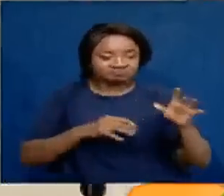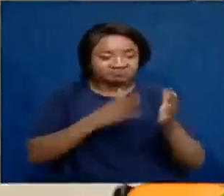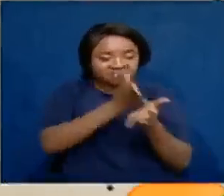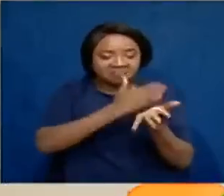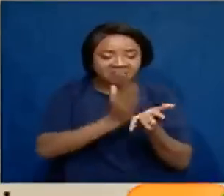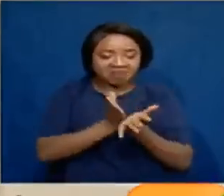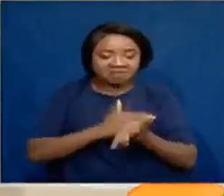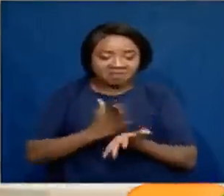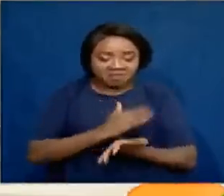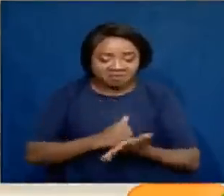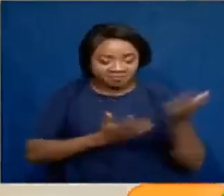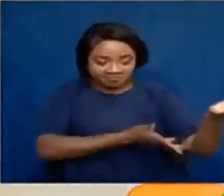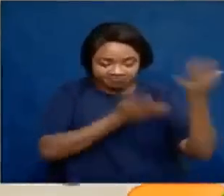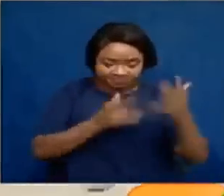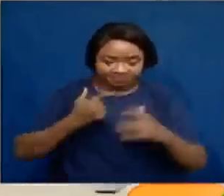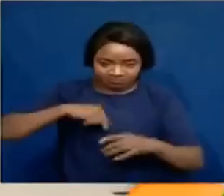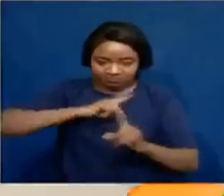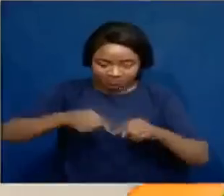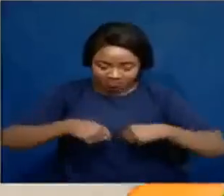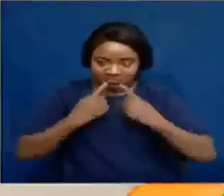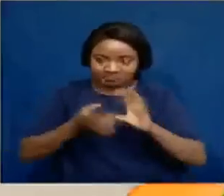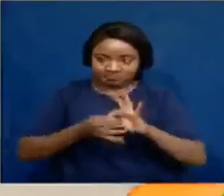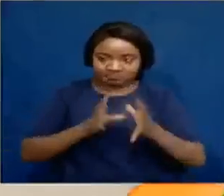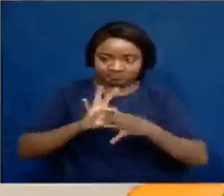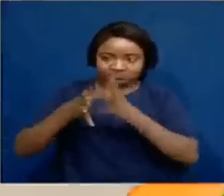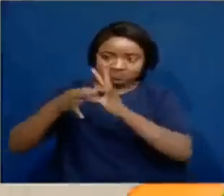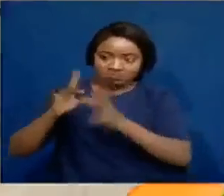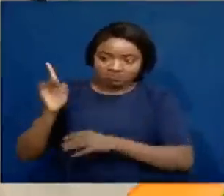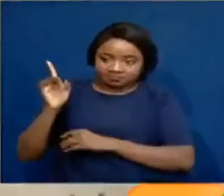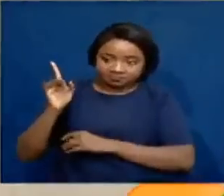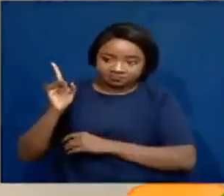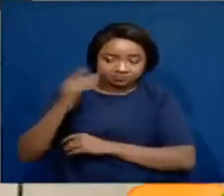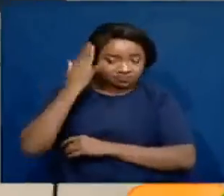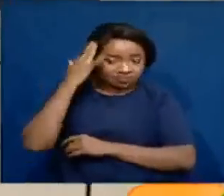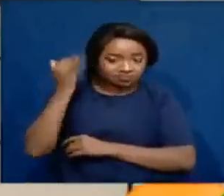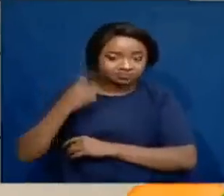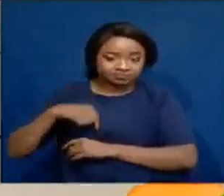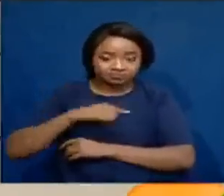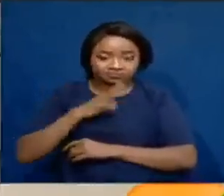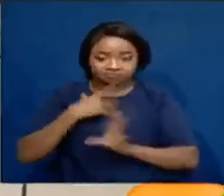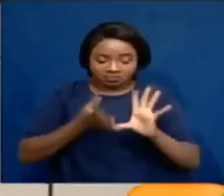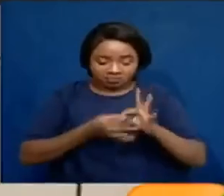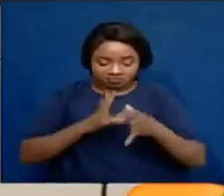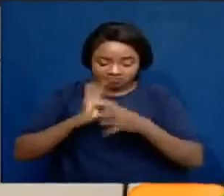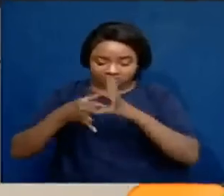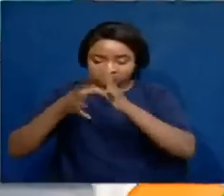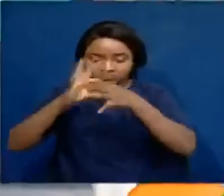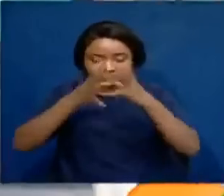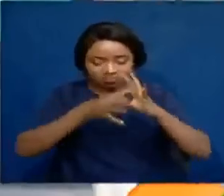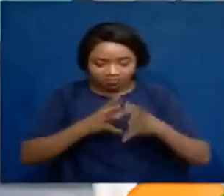assembly line at the Kenya Vehicle Manufacturers. Why we do local assembly is because we want to have